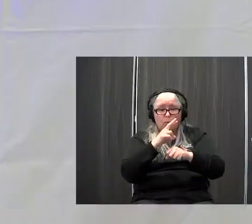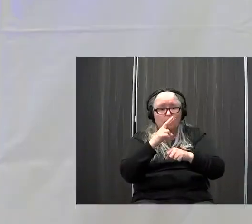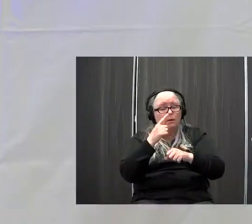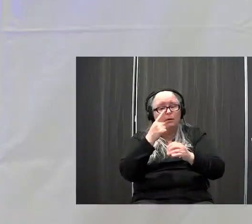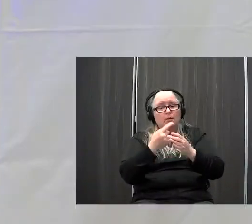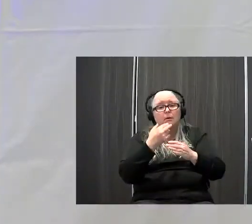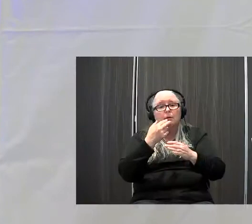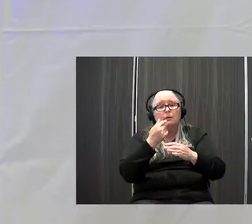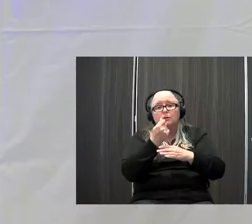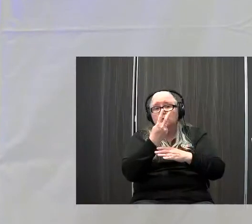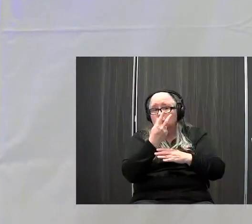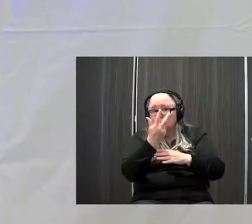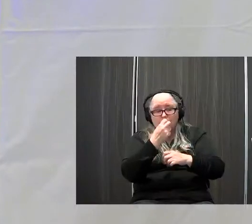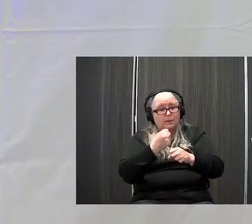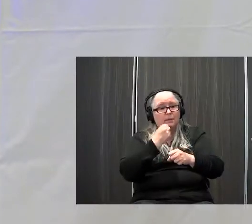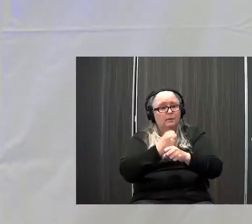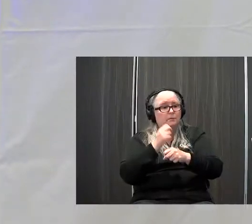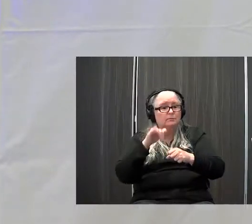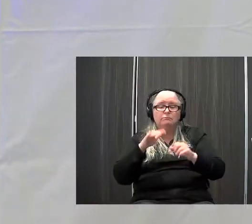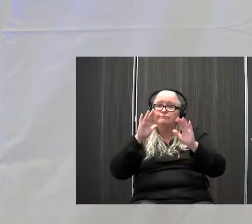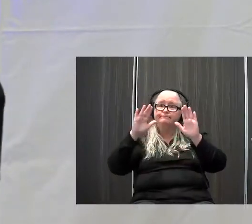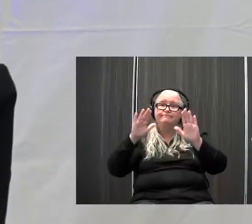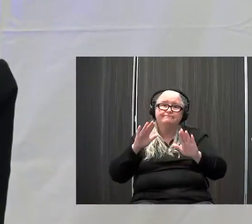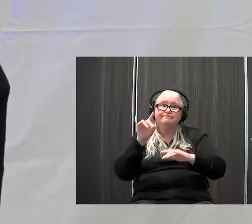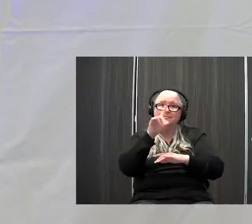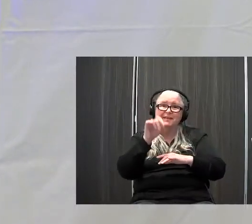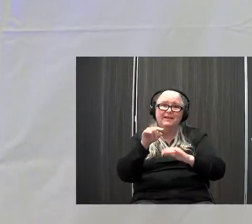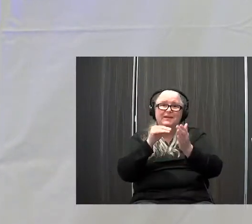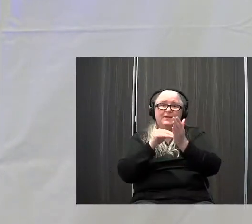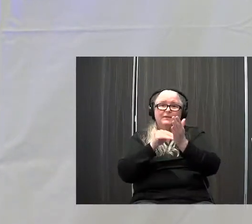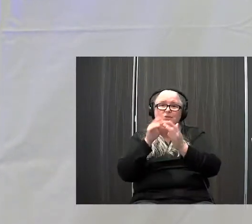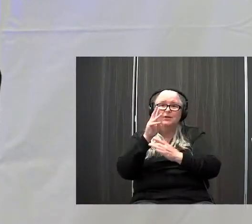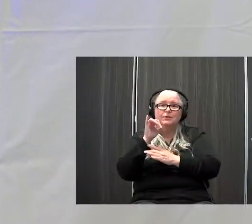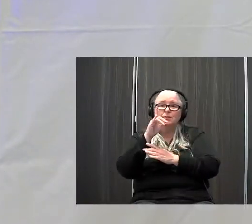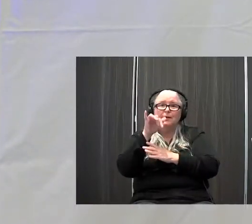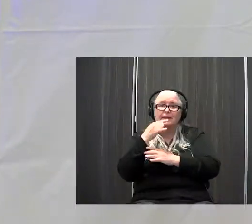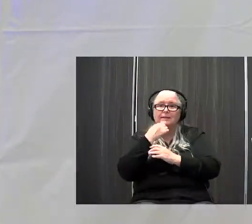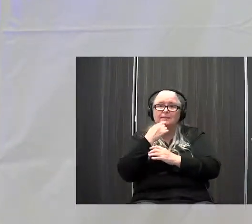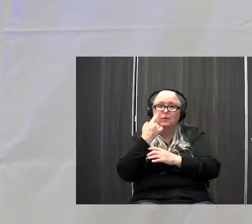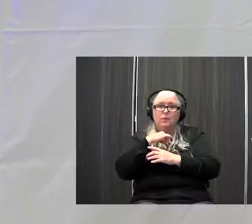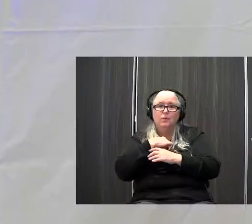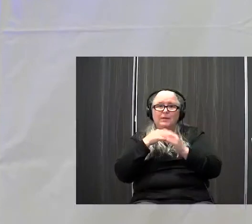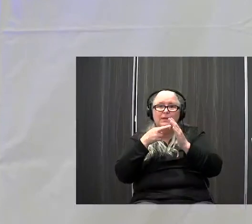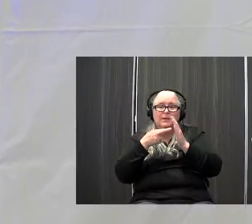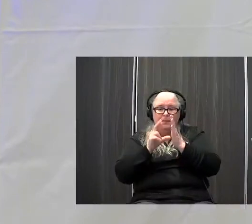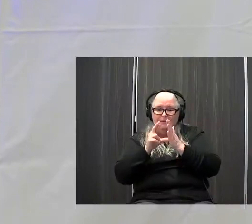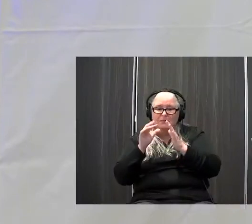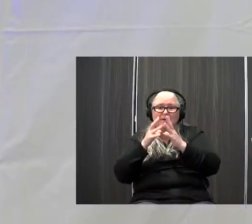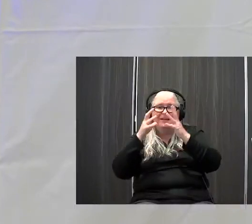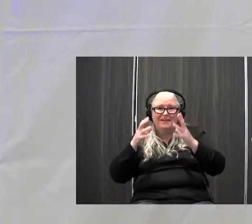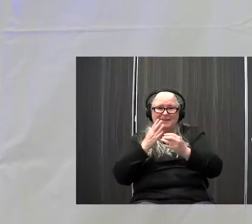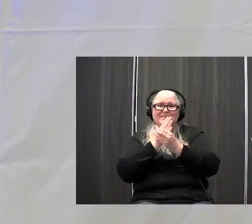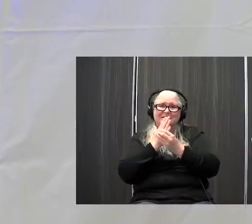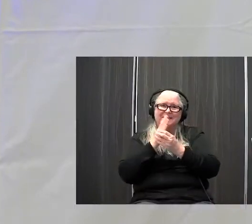That's a great question. I mean, I think Dr. Wiley summarized it when she said we review a lot of chart. So it's